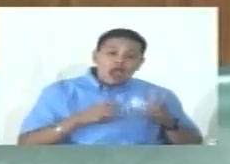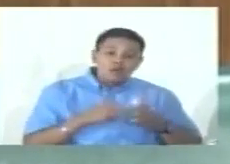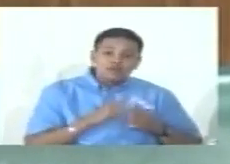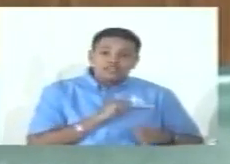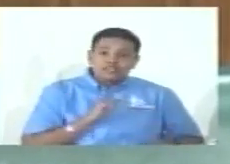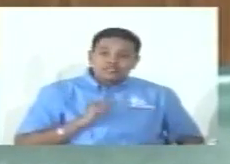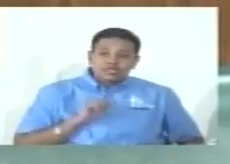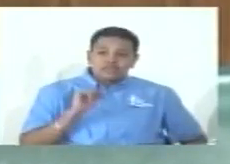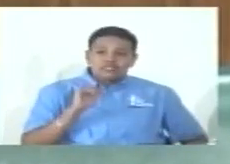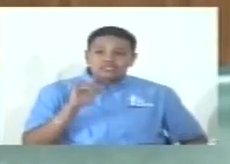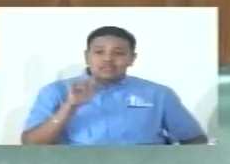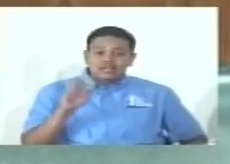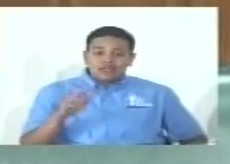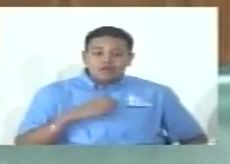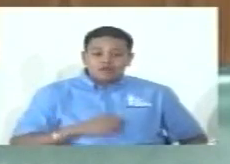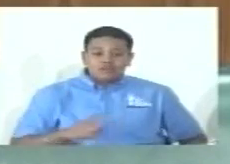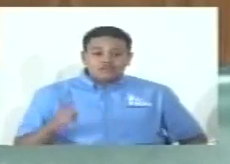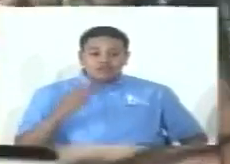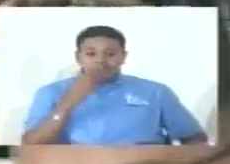wish him the best.